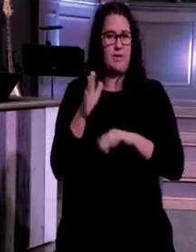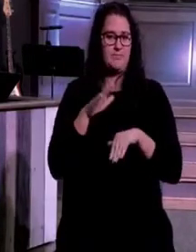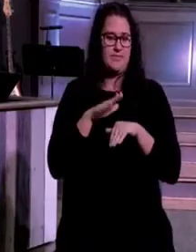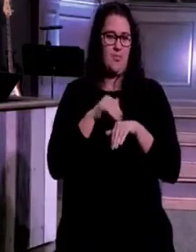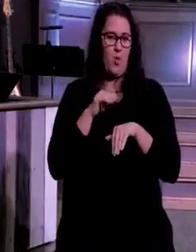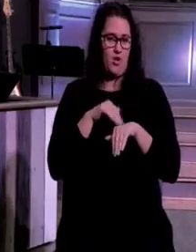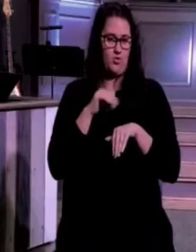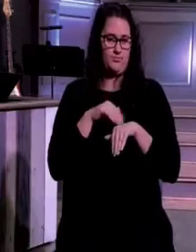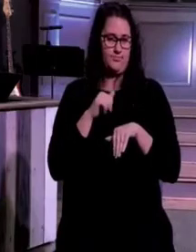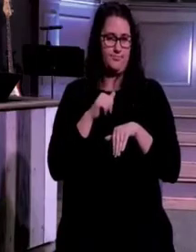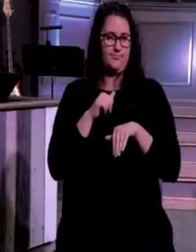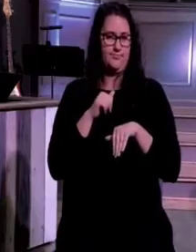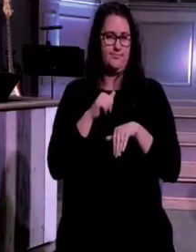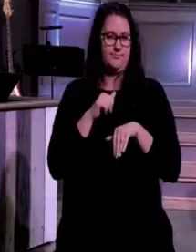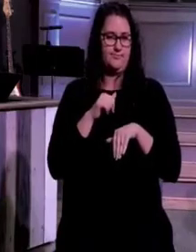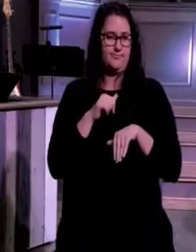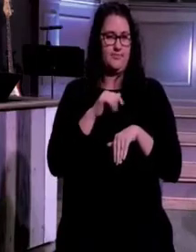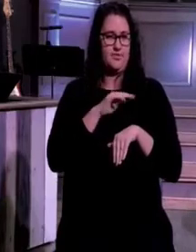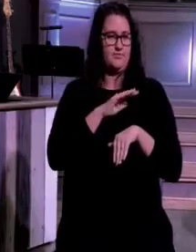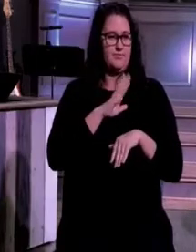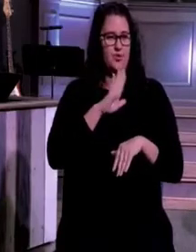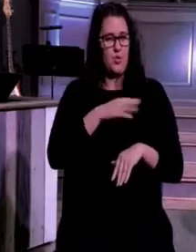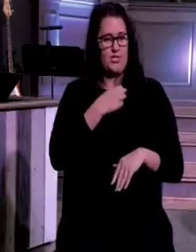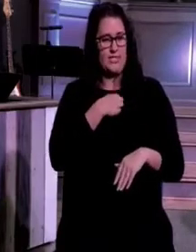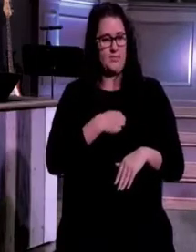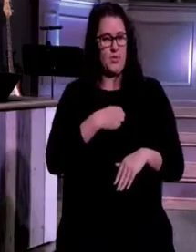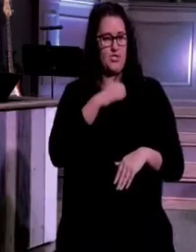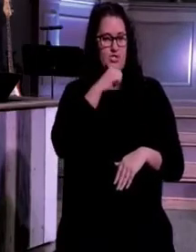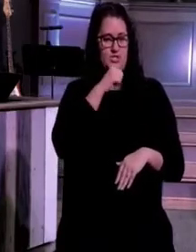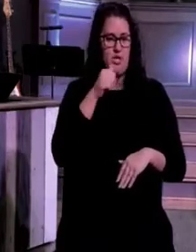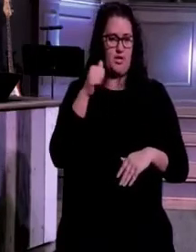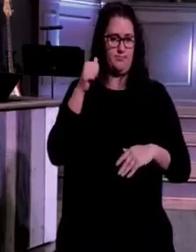Your desperation has not pushed you to Him.